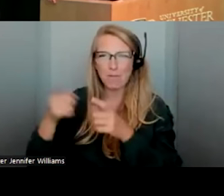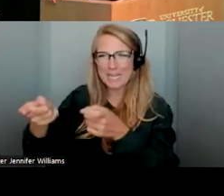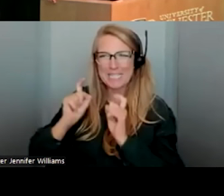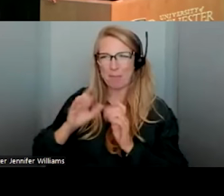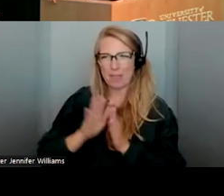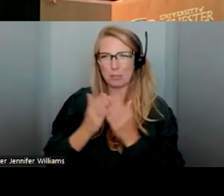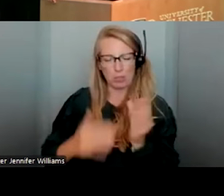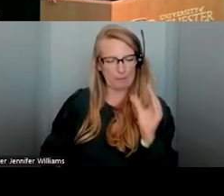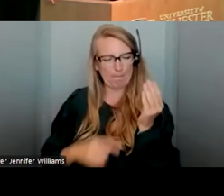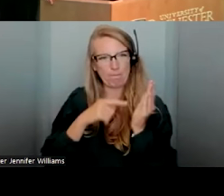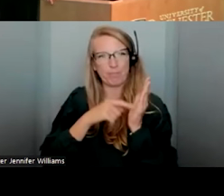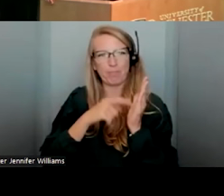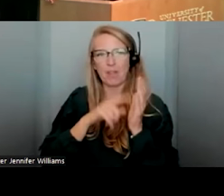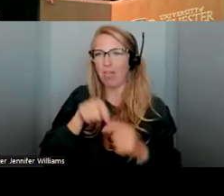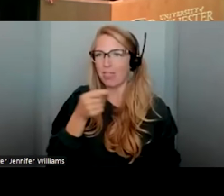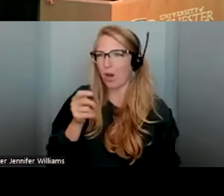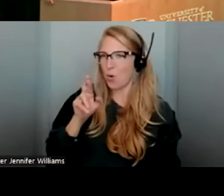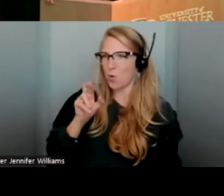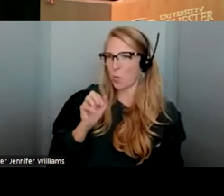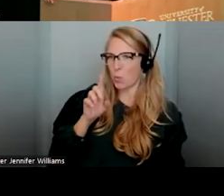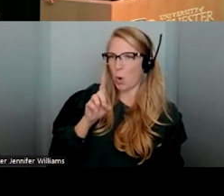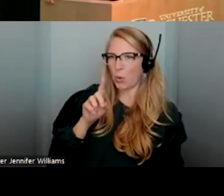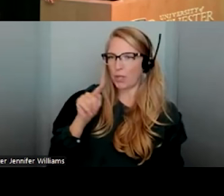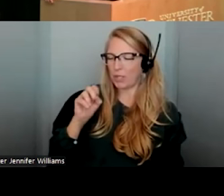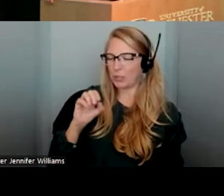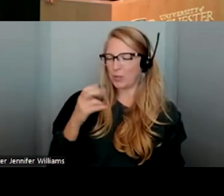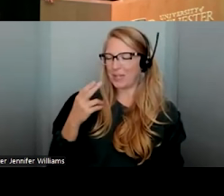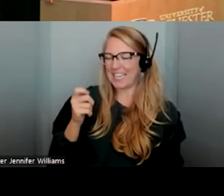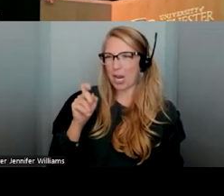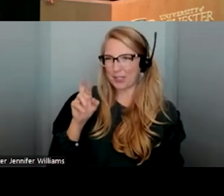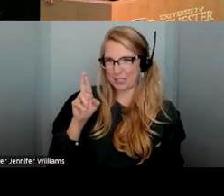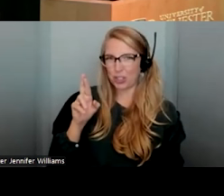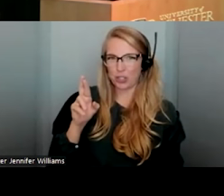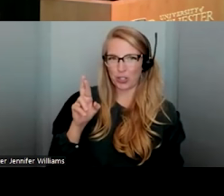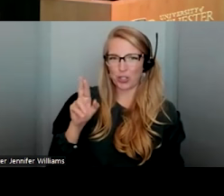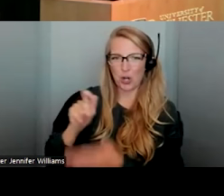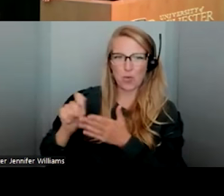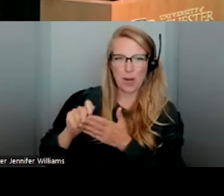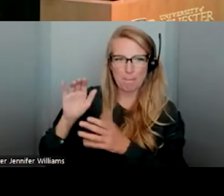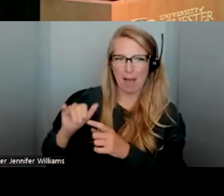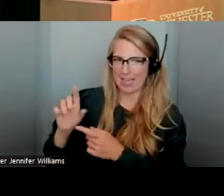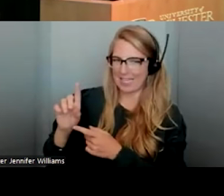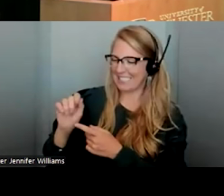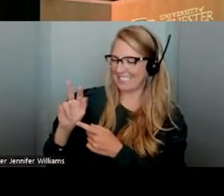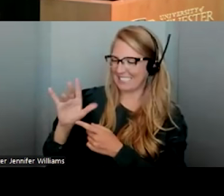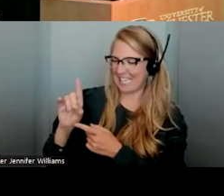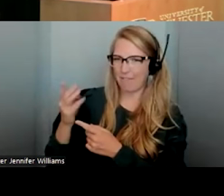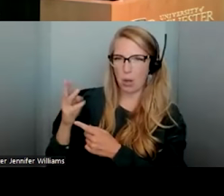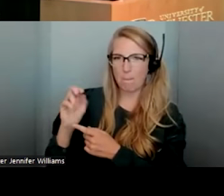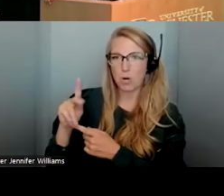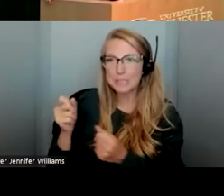Road to Character, written by a New York Times columnist named David Brooks, and some of you know, some of you probably don't like him